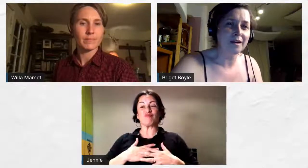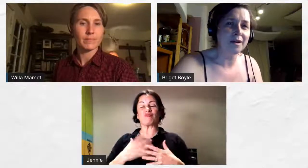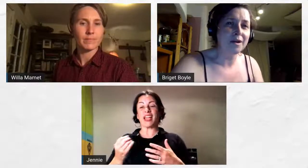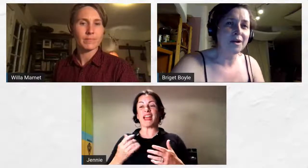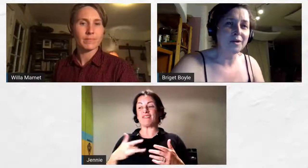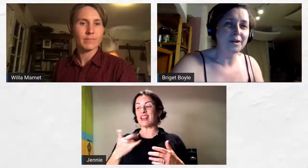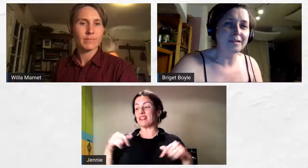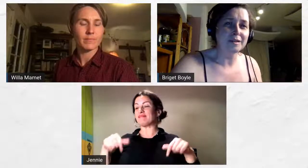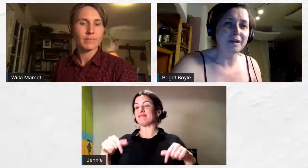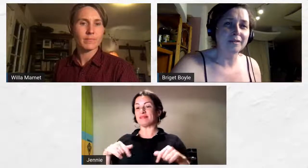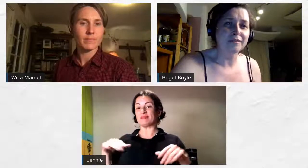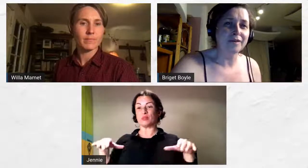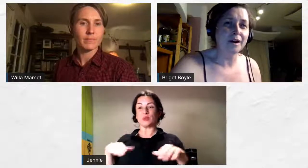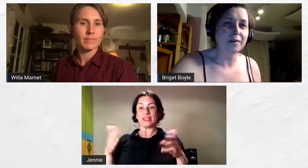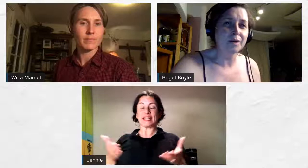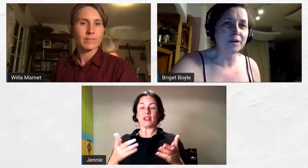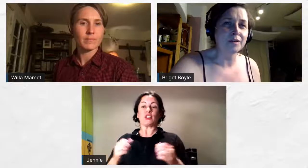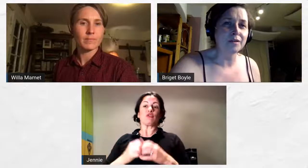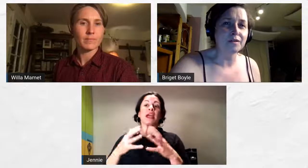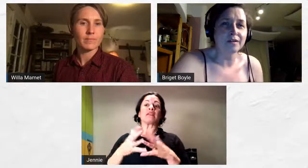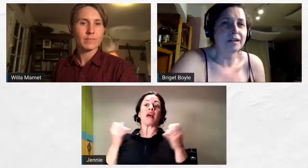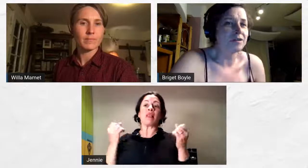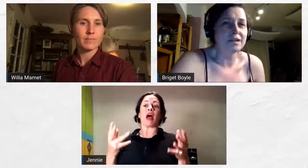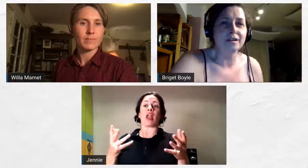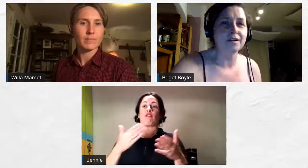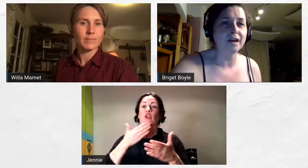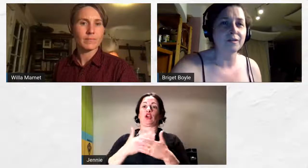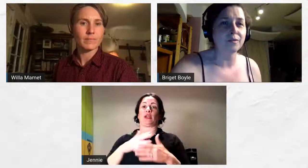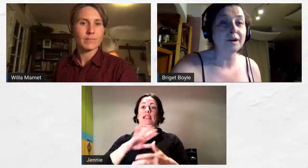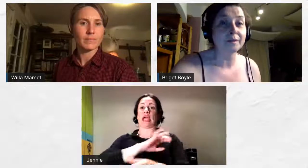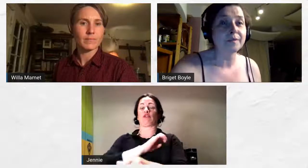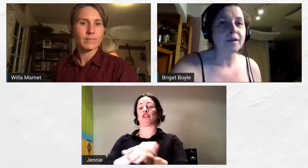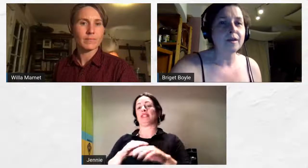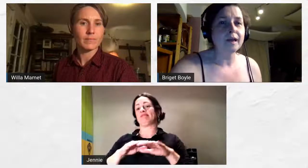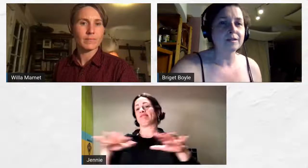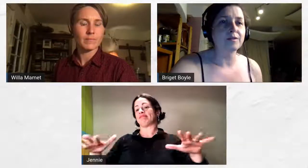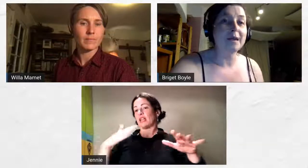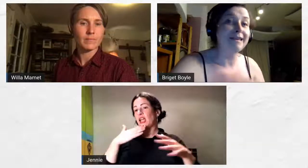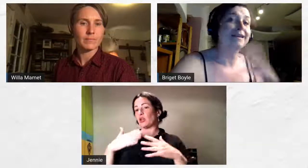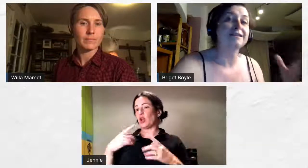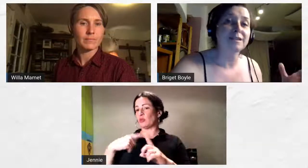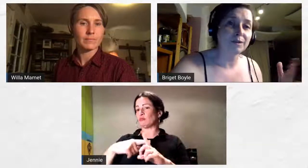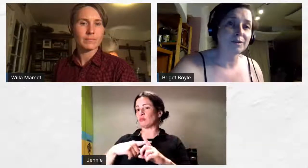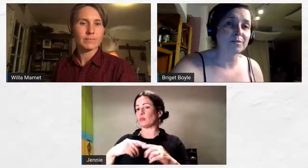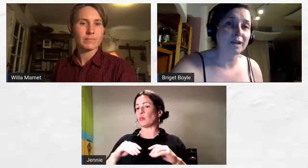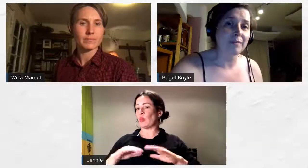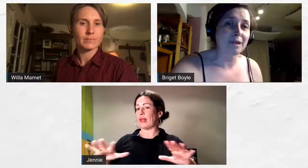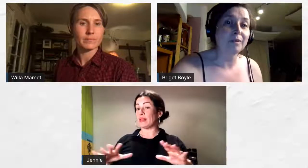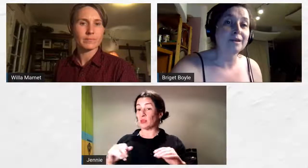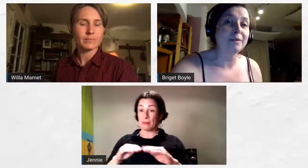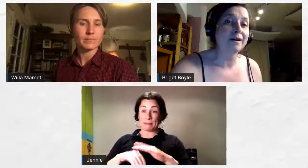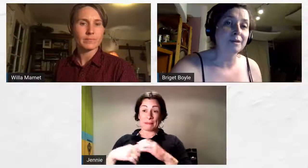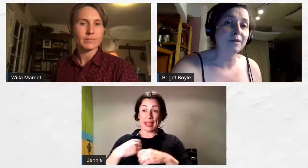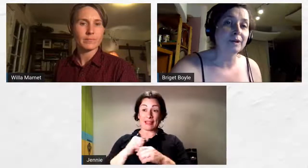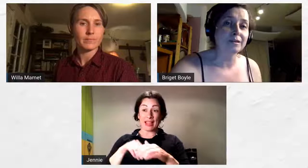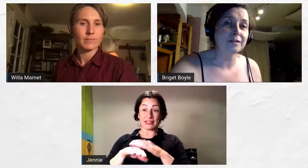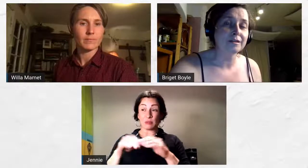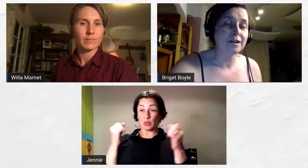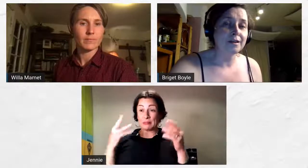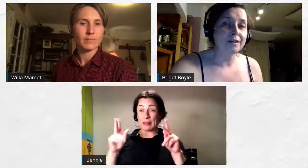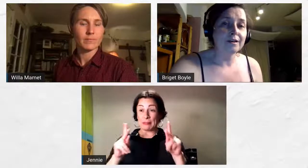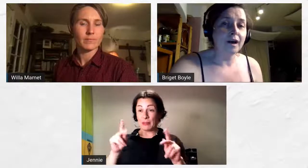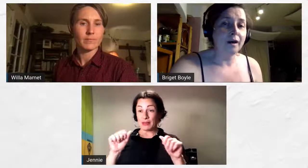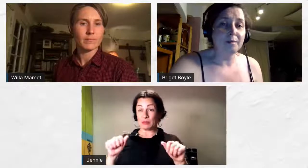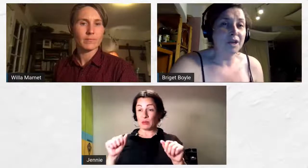doing here creates a lot of good energy and goodwill. And so to make that accessible to as many people as possible